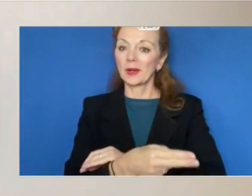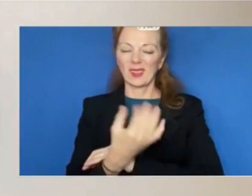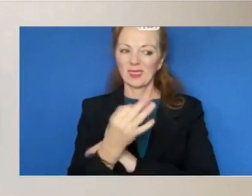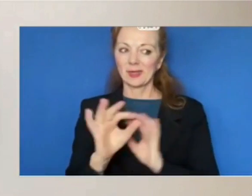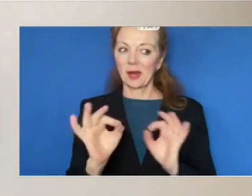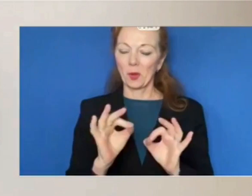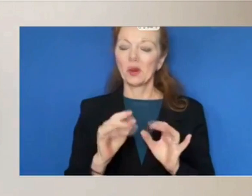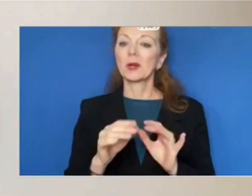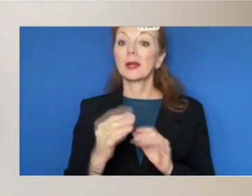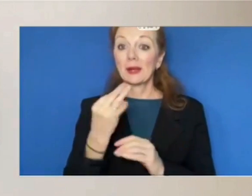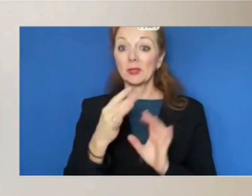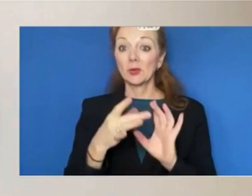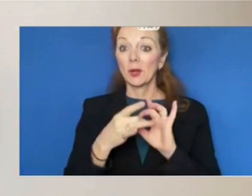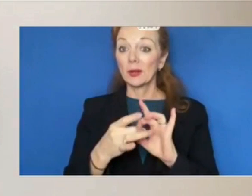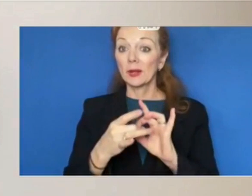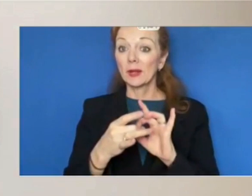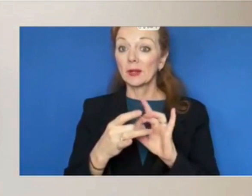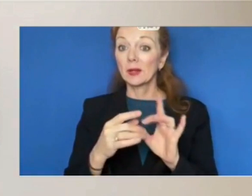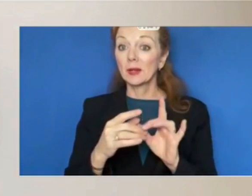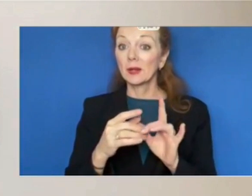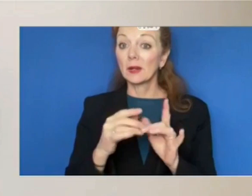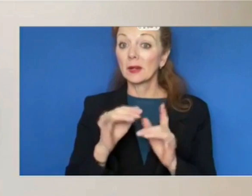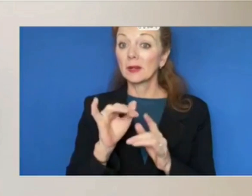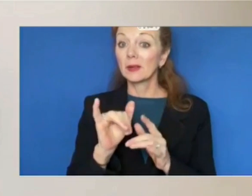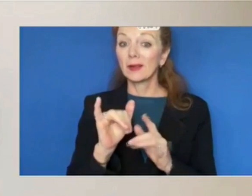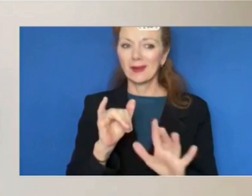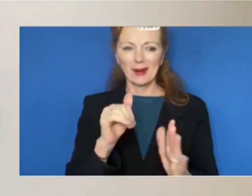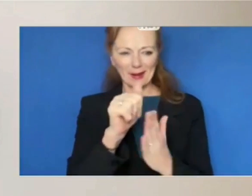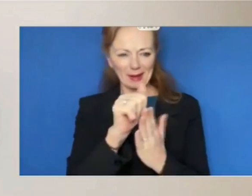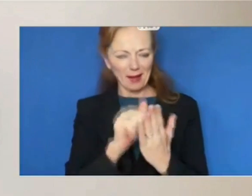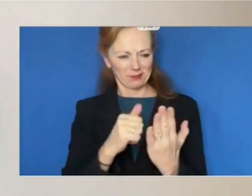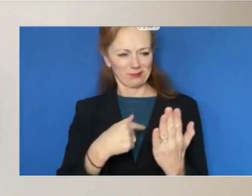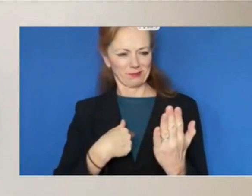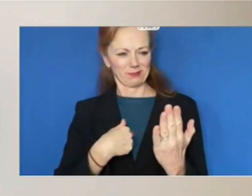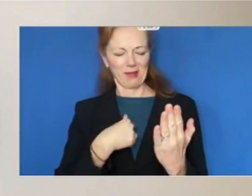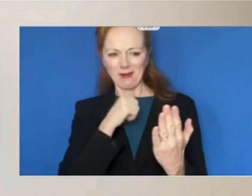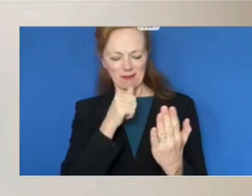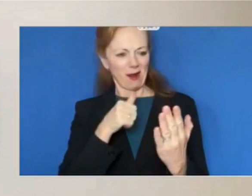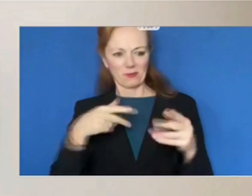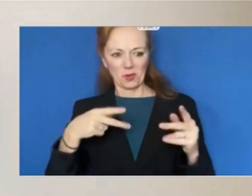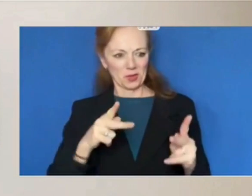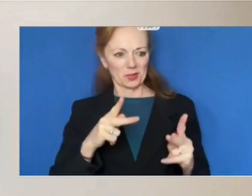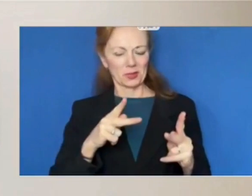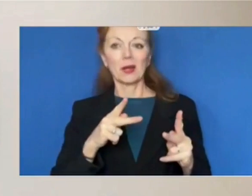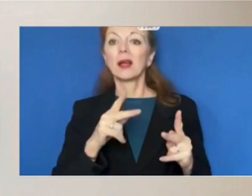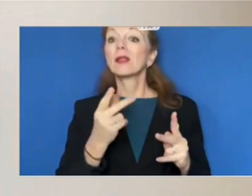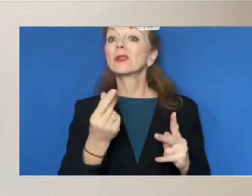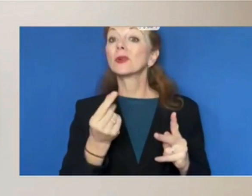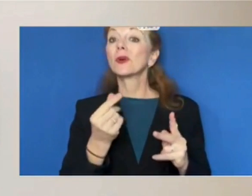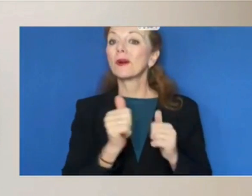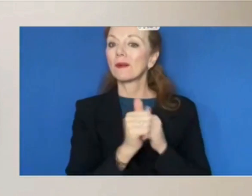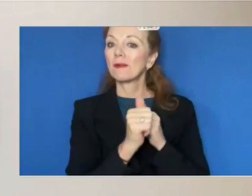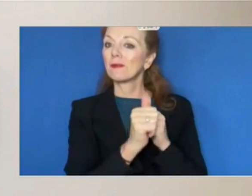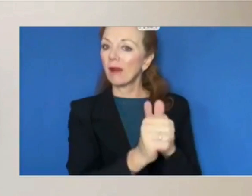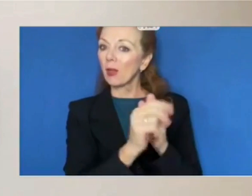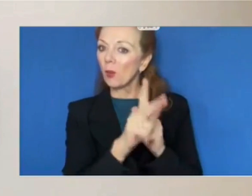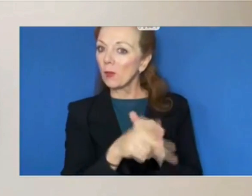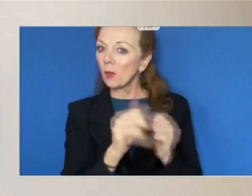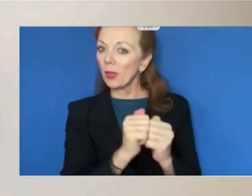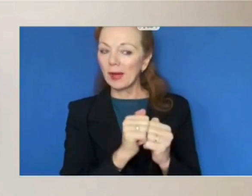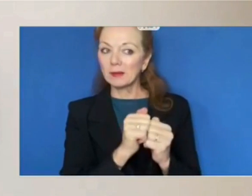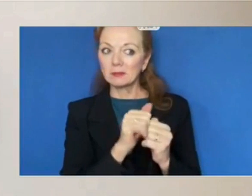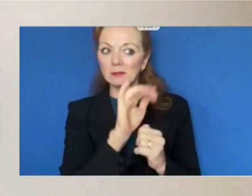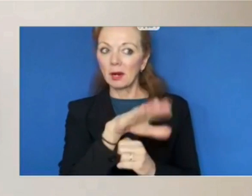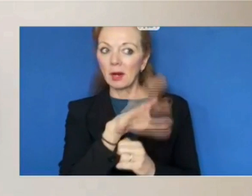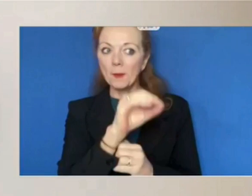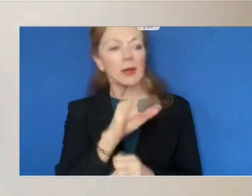it's related to an account that you didn't authorize, then make sure you follow up with those individual companies to inform them that you didn't